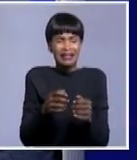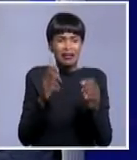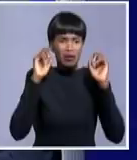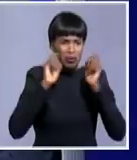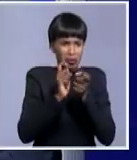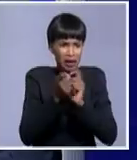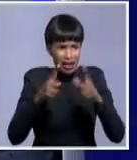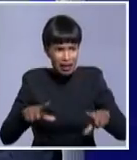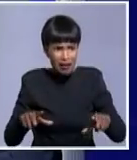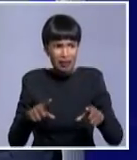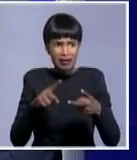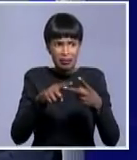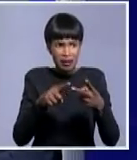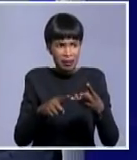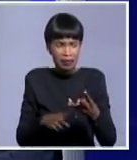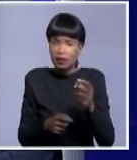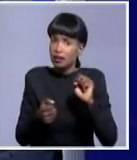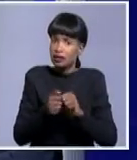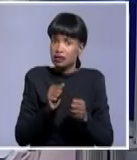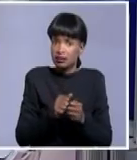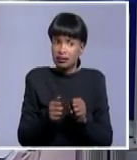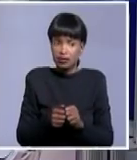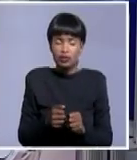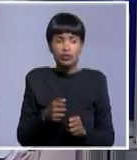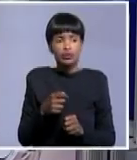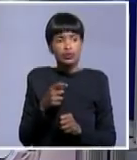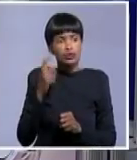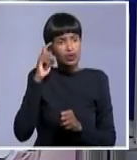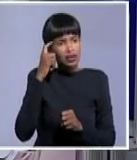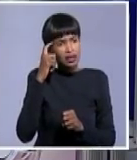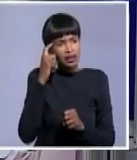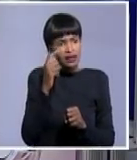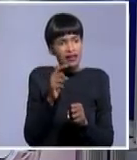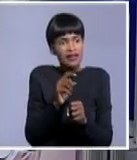translation, and all these things. It's a major headache. So we have moved up to